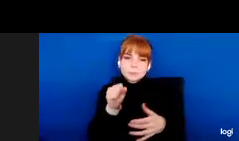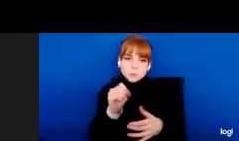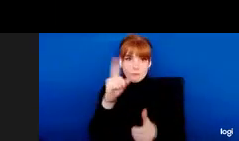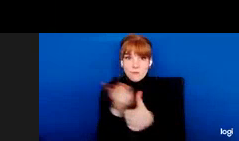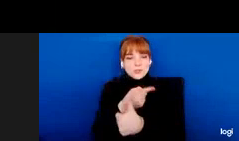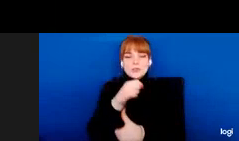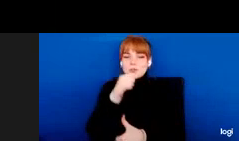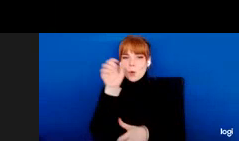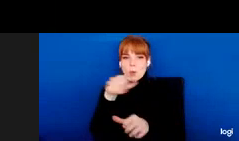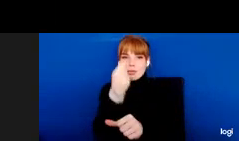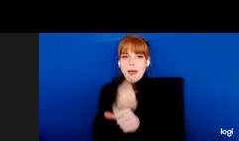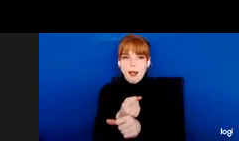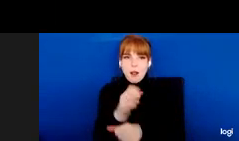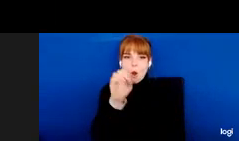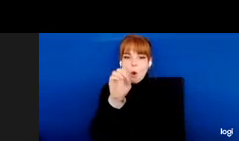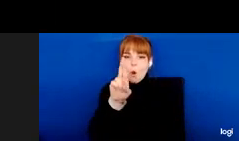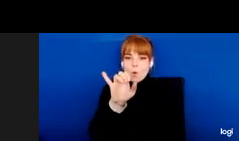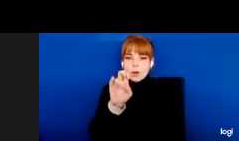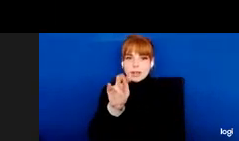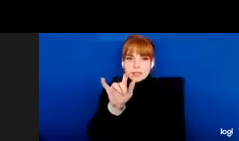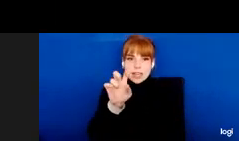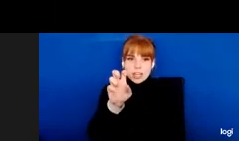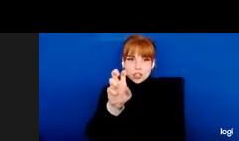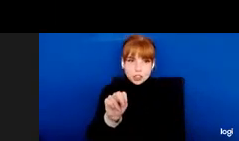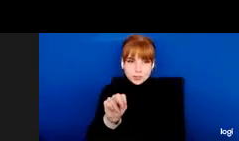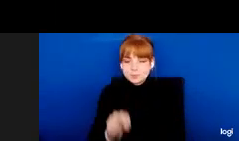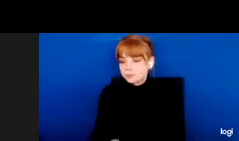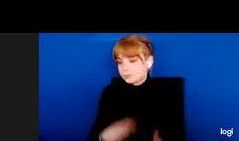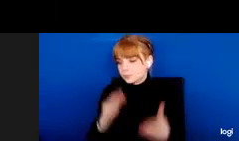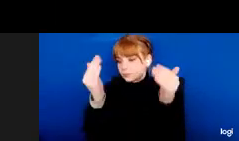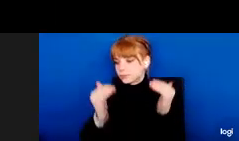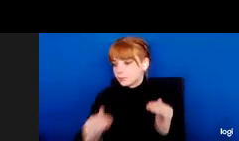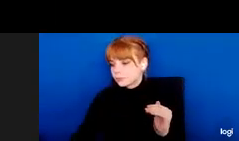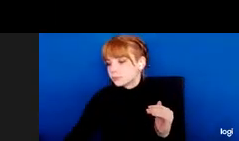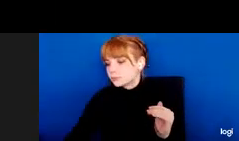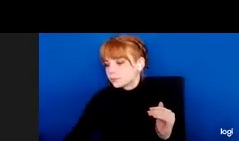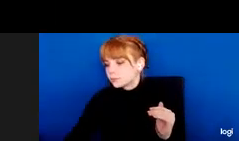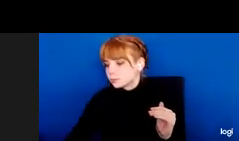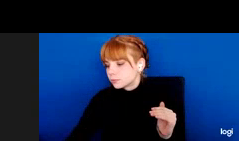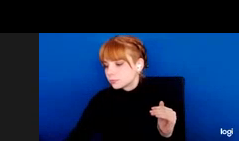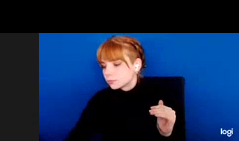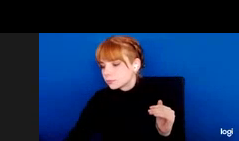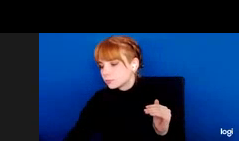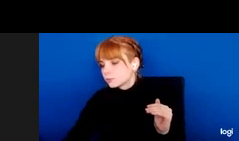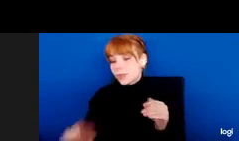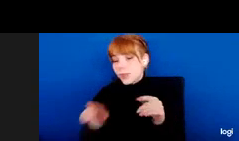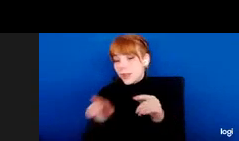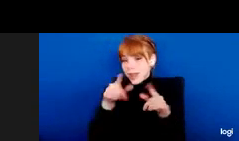Okay, and then there are a bunch of guidelines related to input modality, or I'm sorry, a bunch of requirements